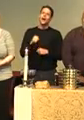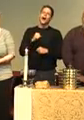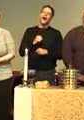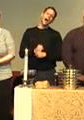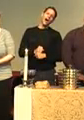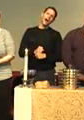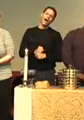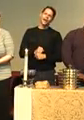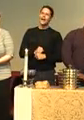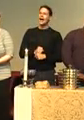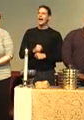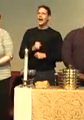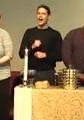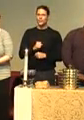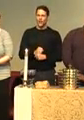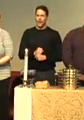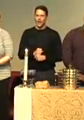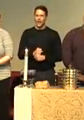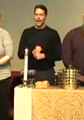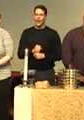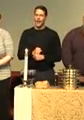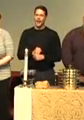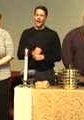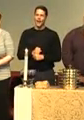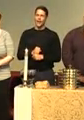God our God